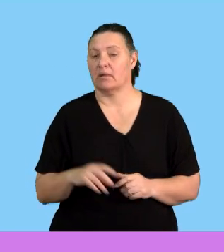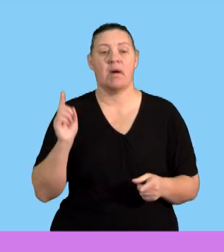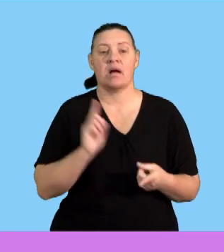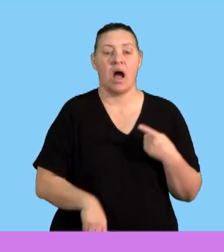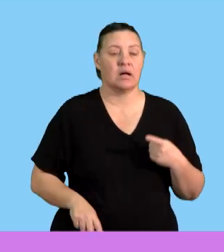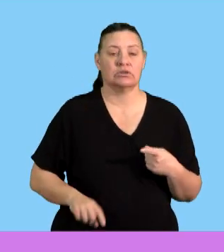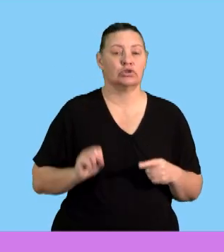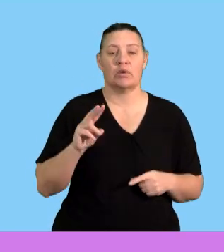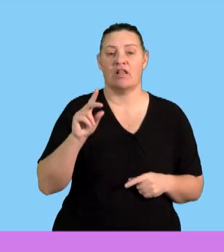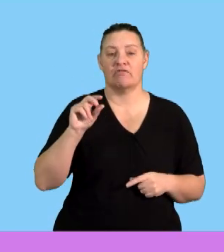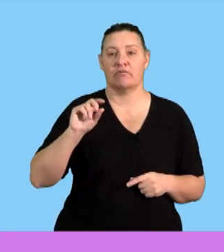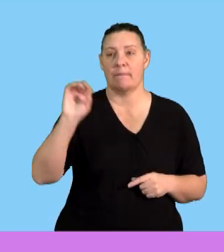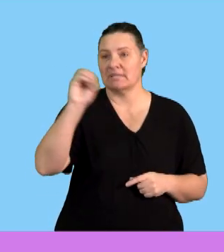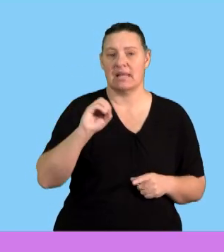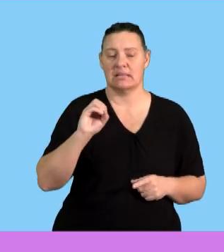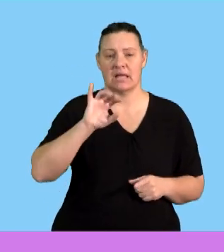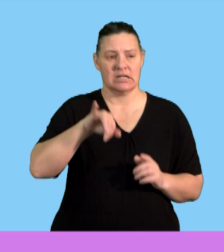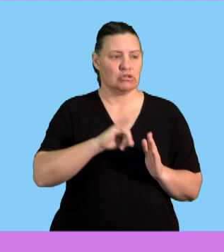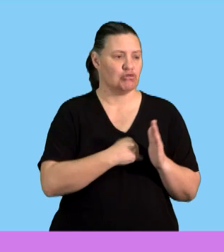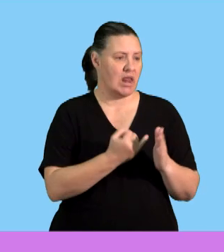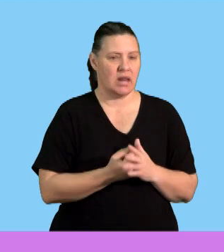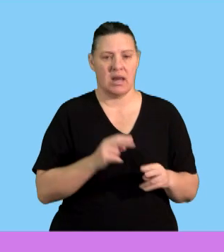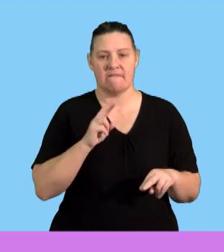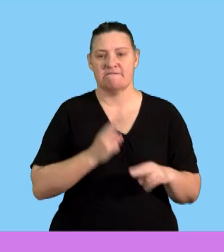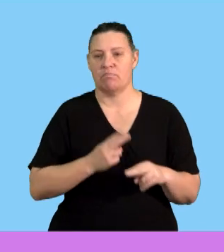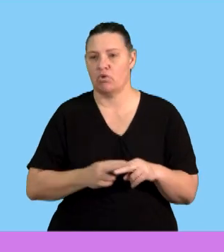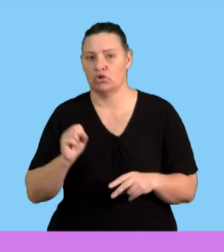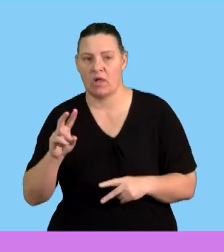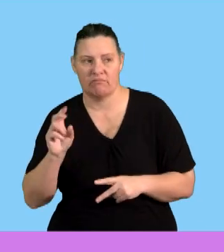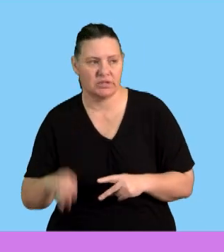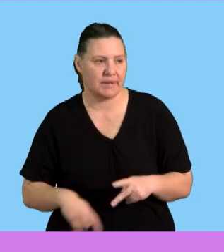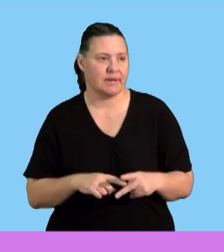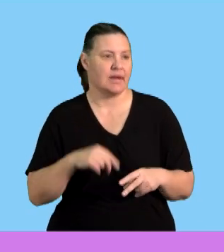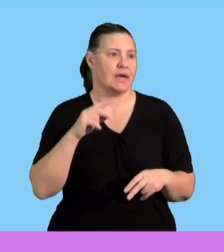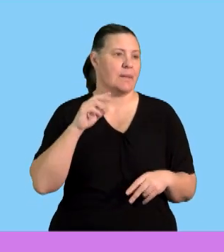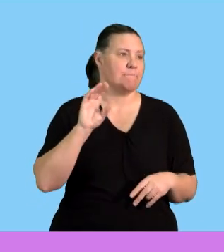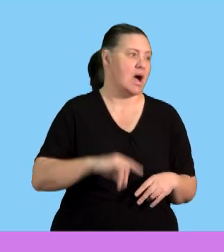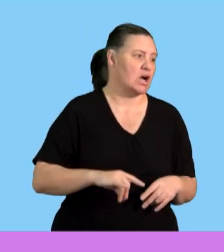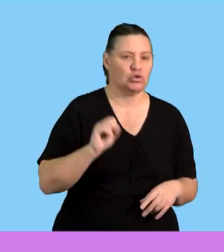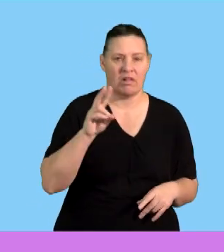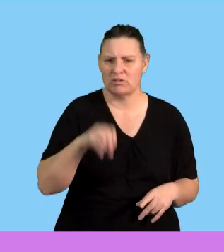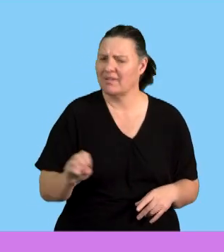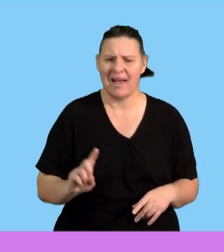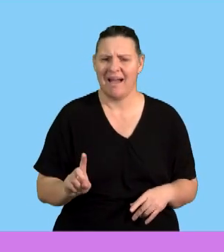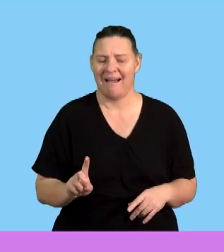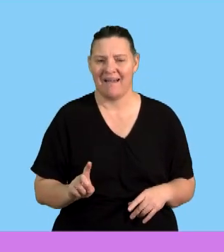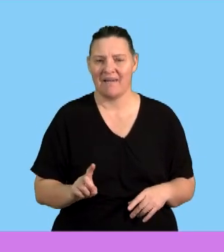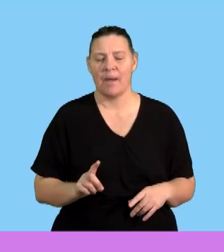I can't earn 12% in January, 12 in February, 12 in